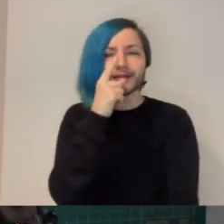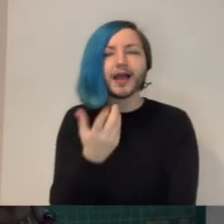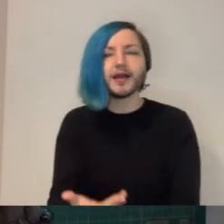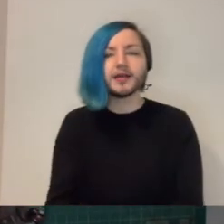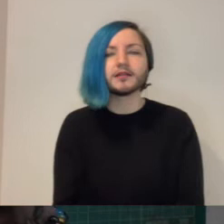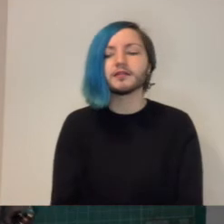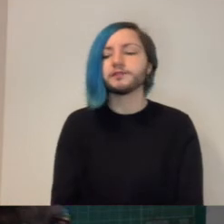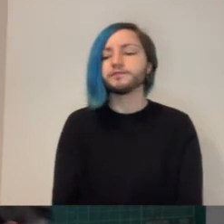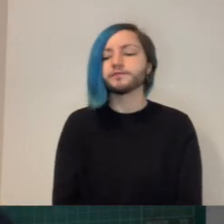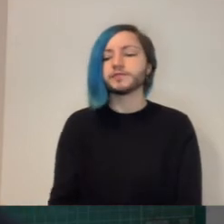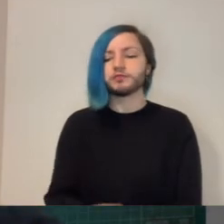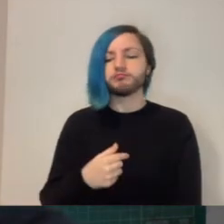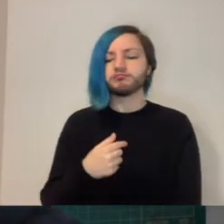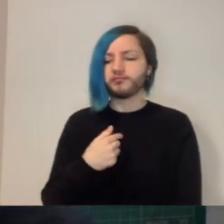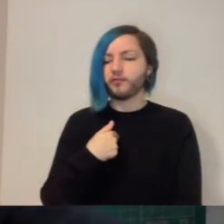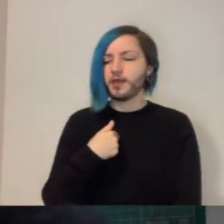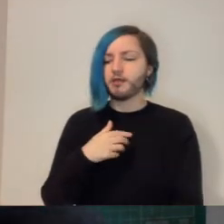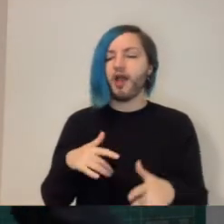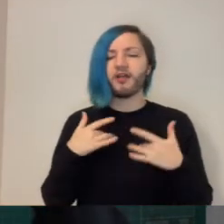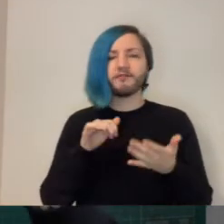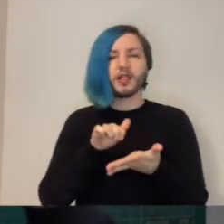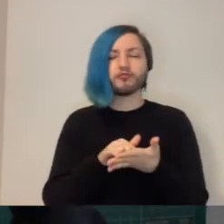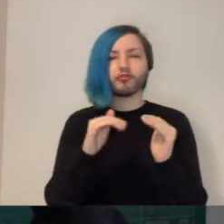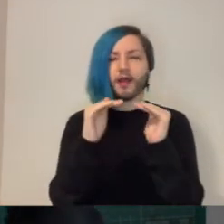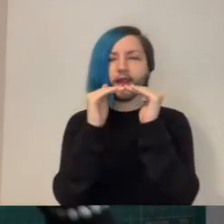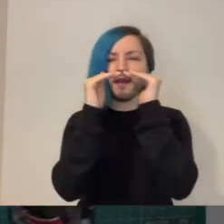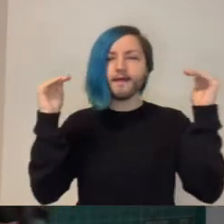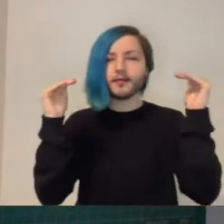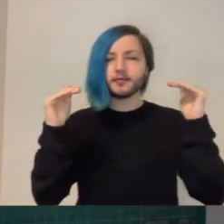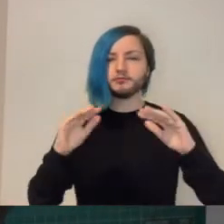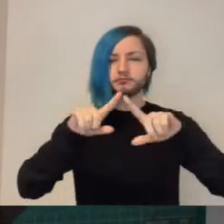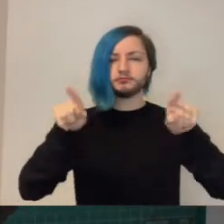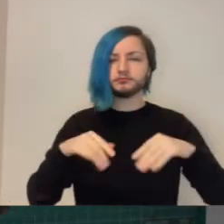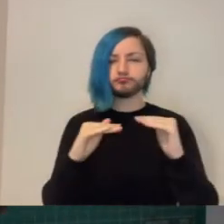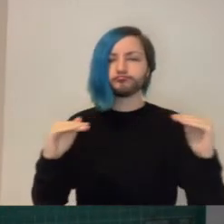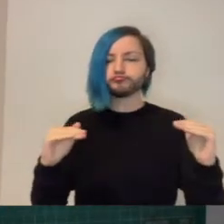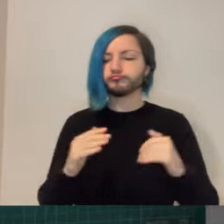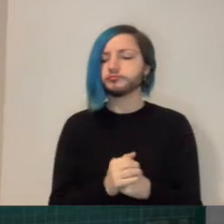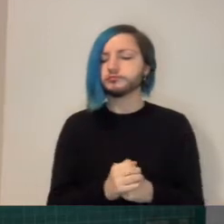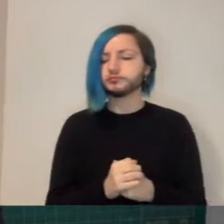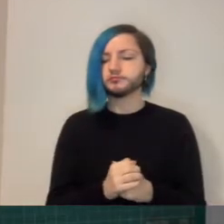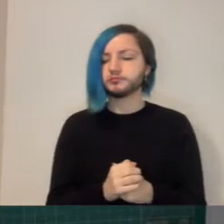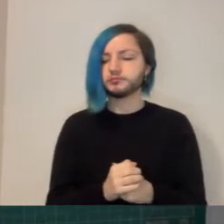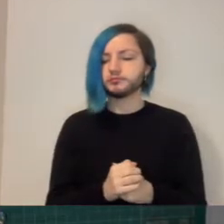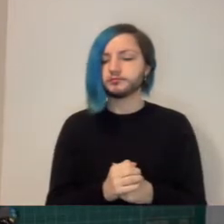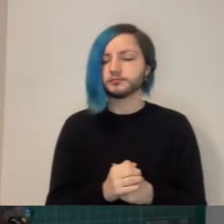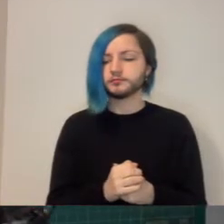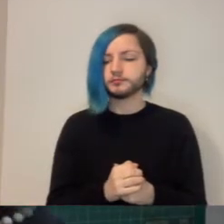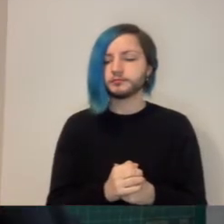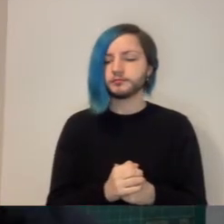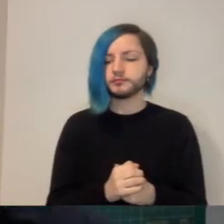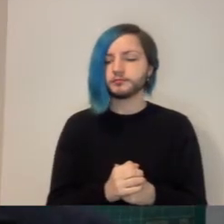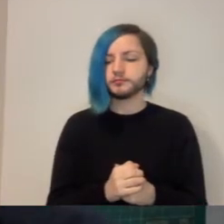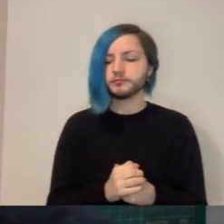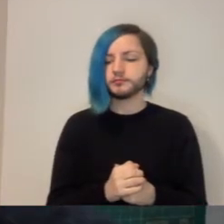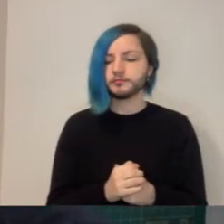So I'll take a line across here and then bring in another